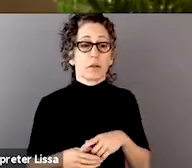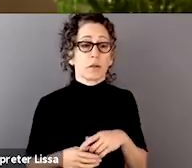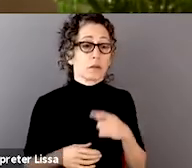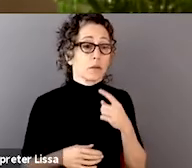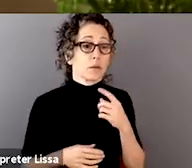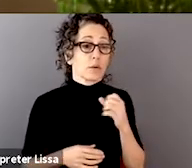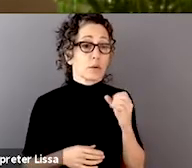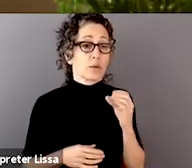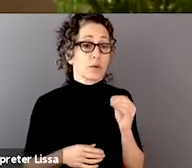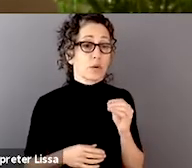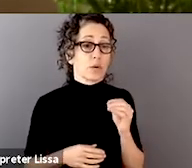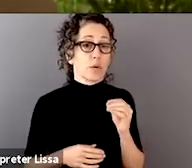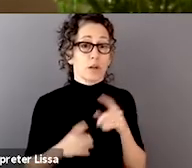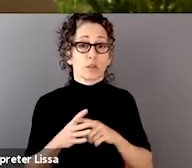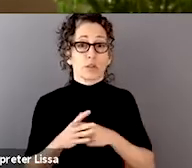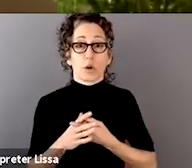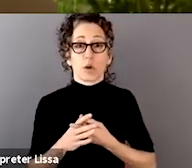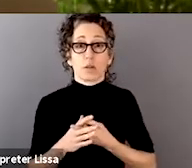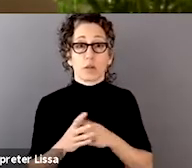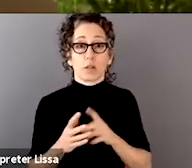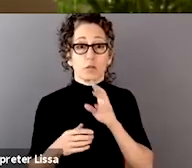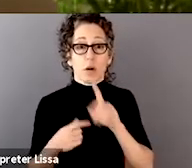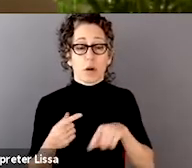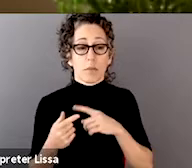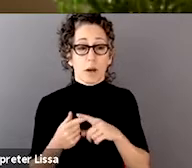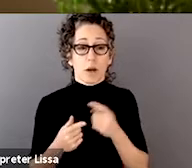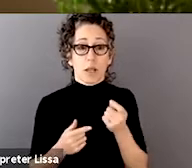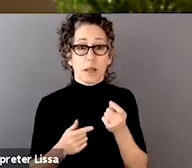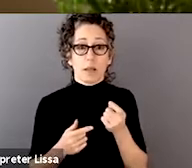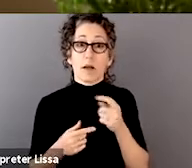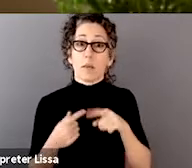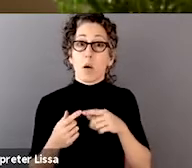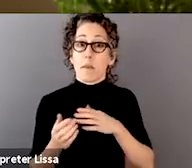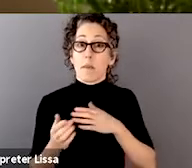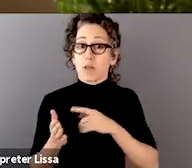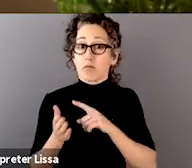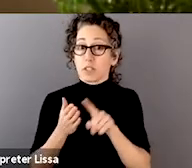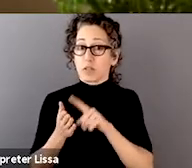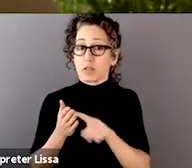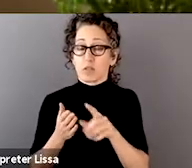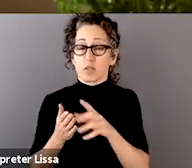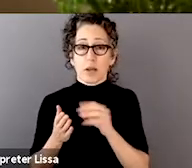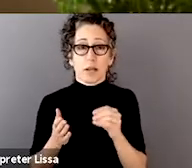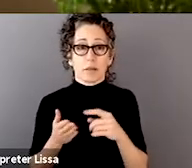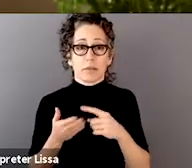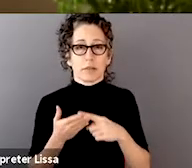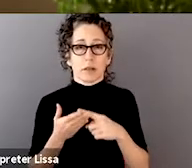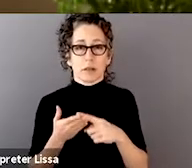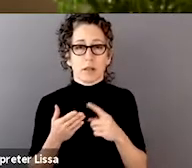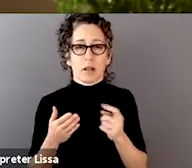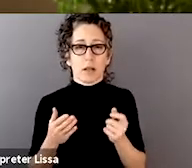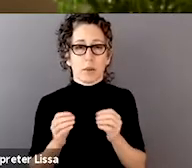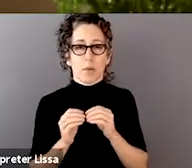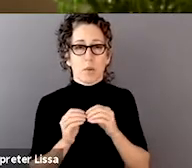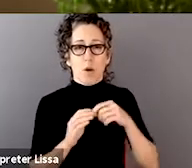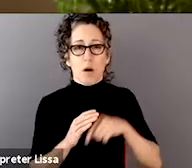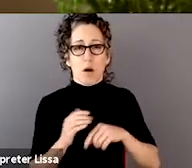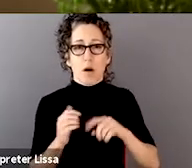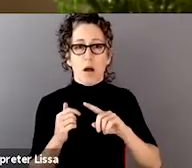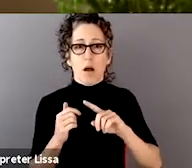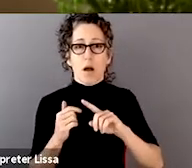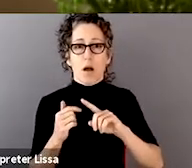Let me start by talking a little bit about what my research is, and then I can also discuss a little bit about how it connects